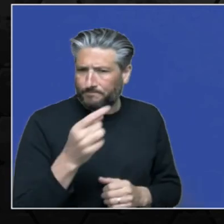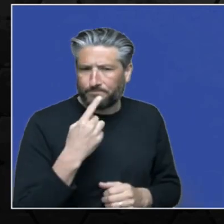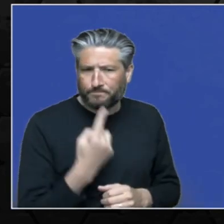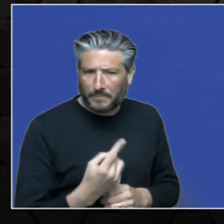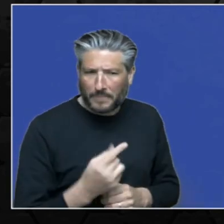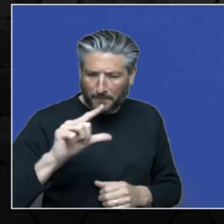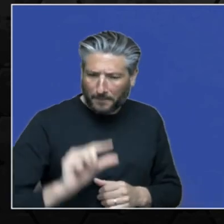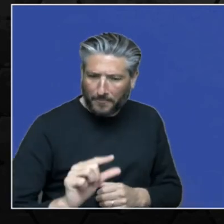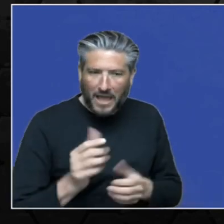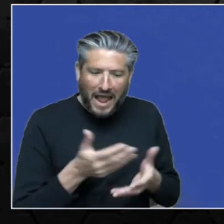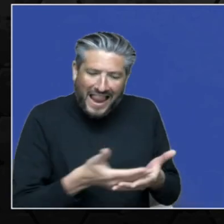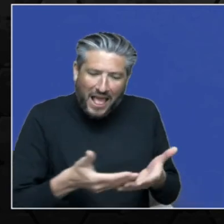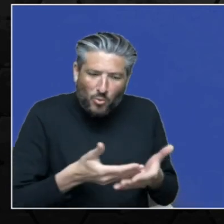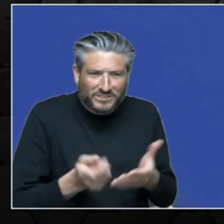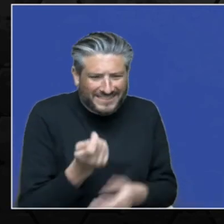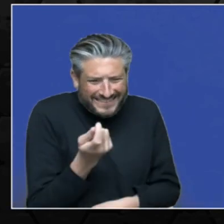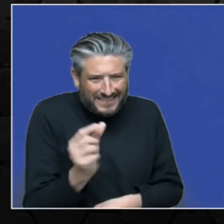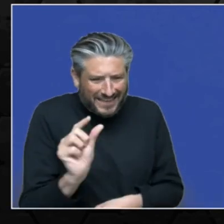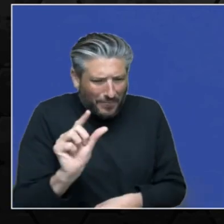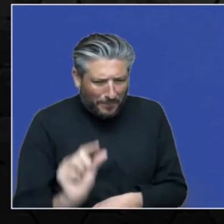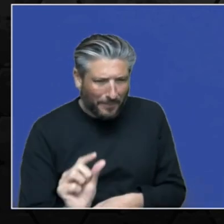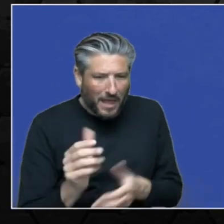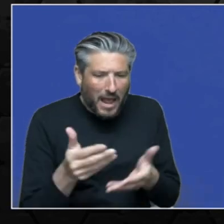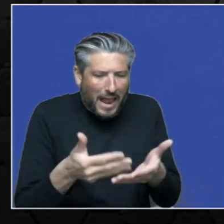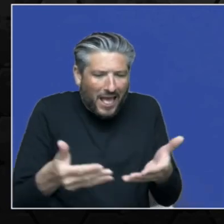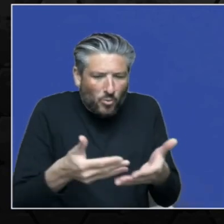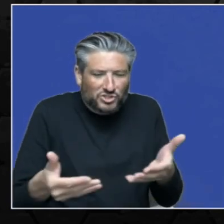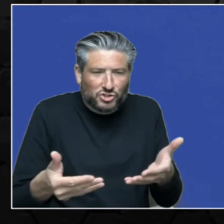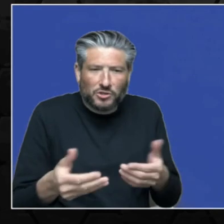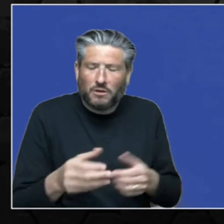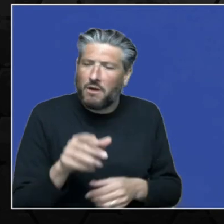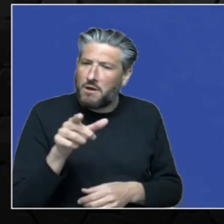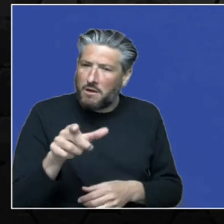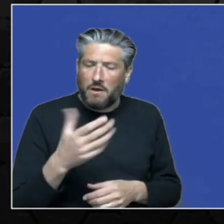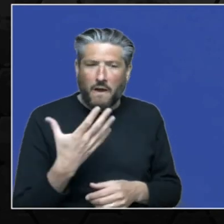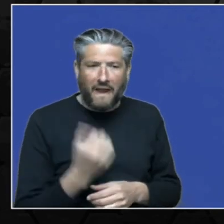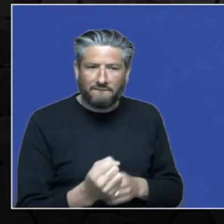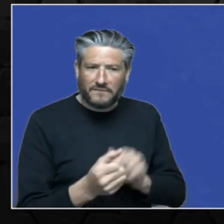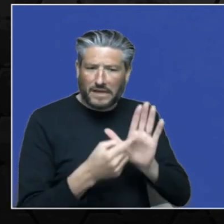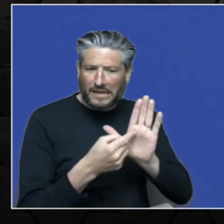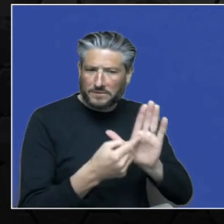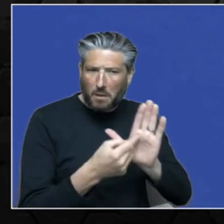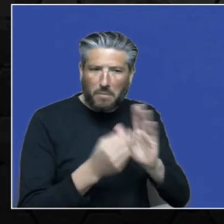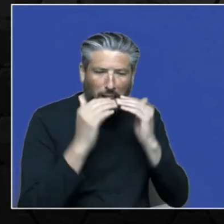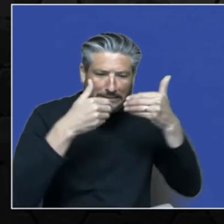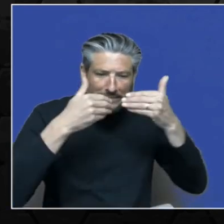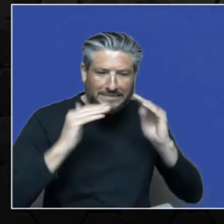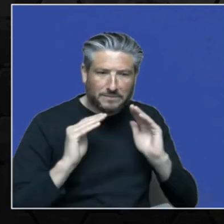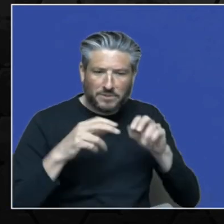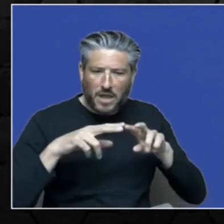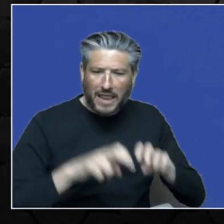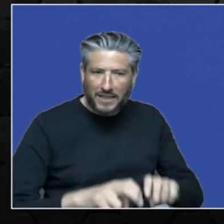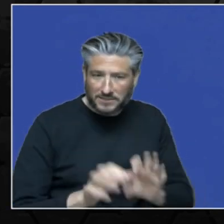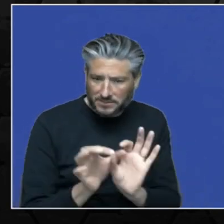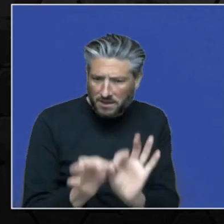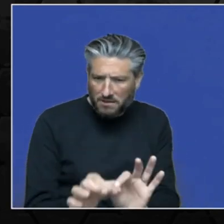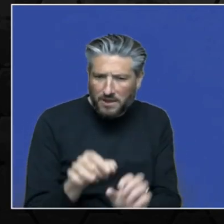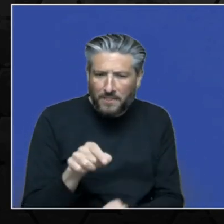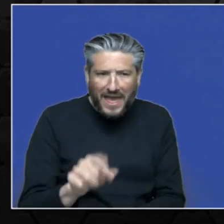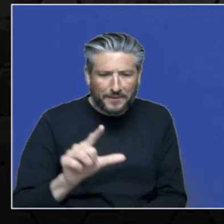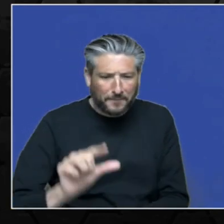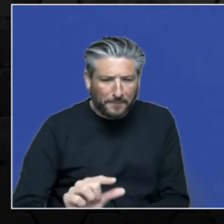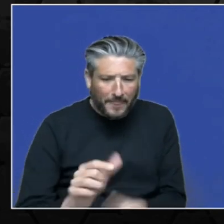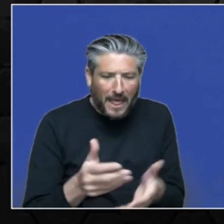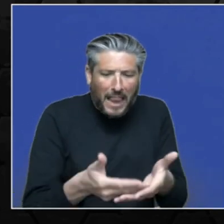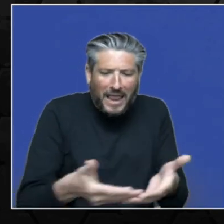more about what are some practical examples of using sentiment analysis for these languages? So how about we